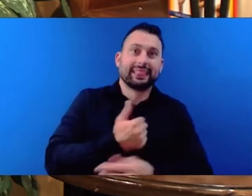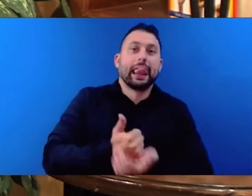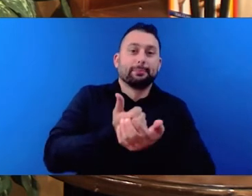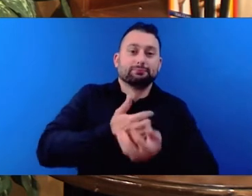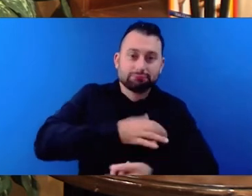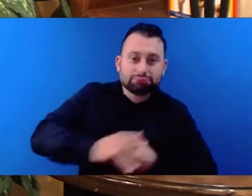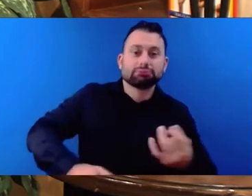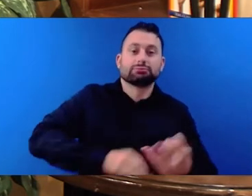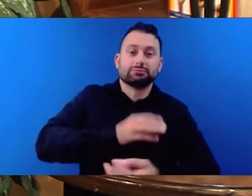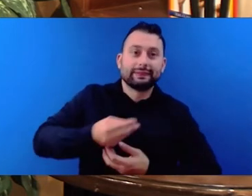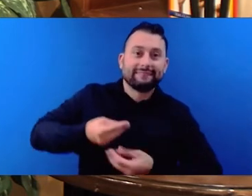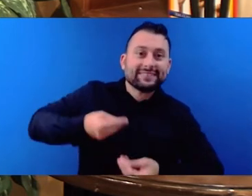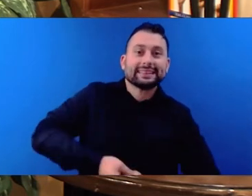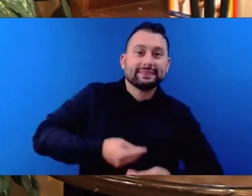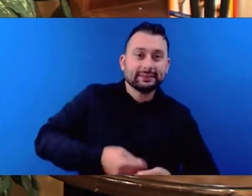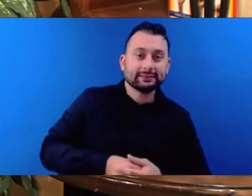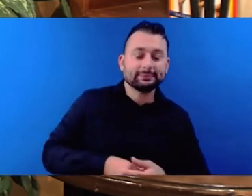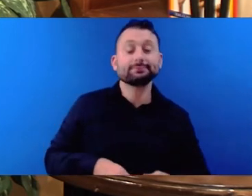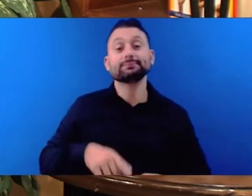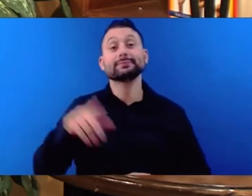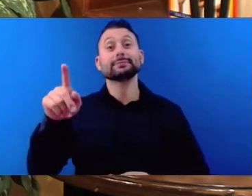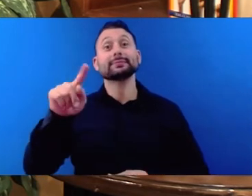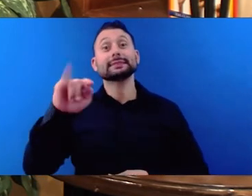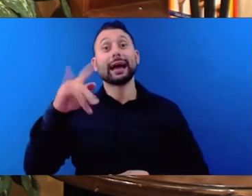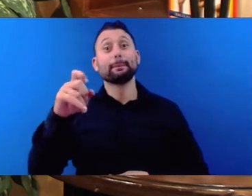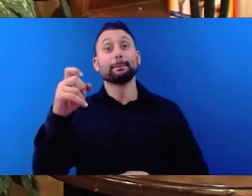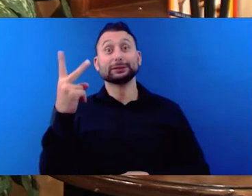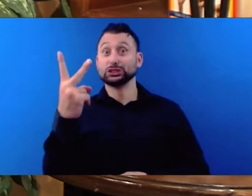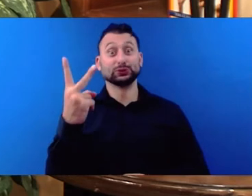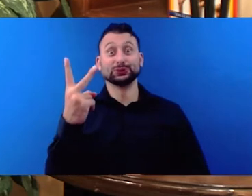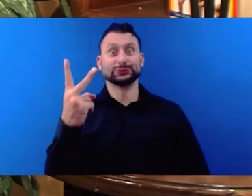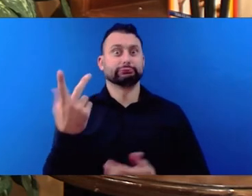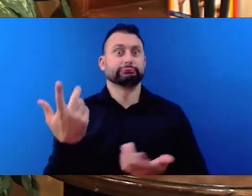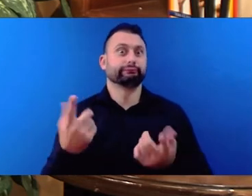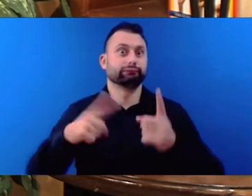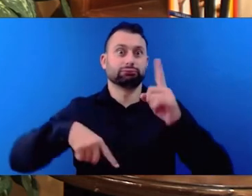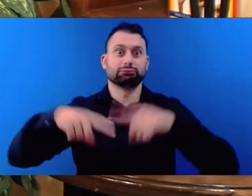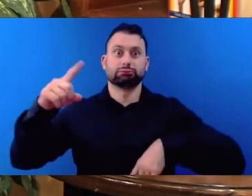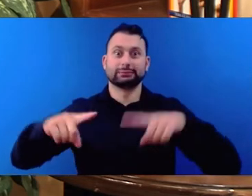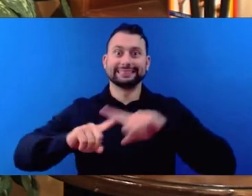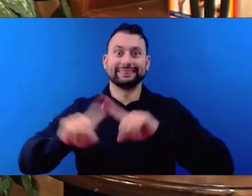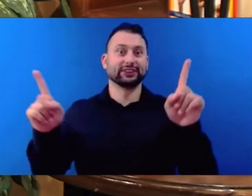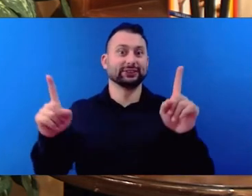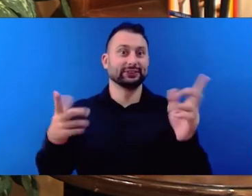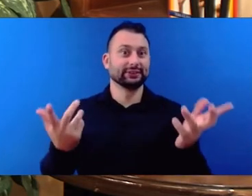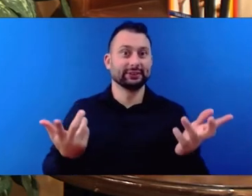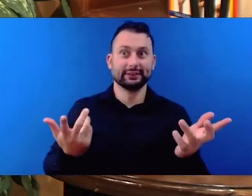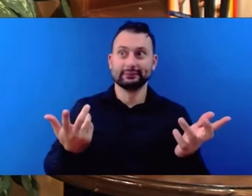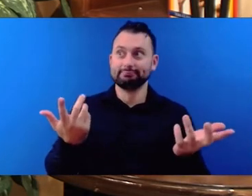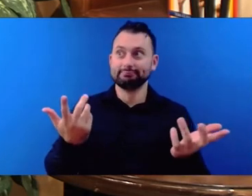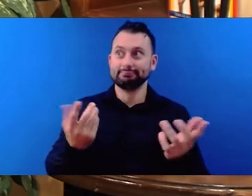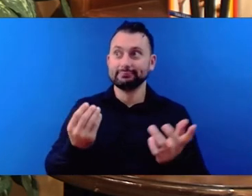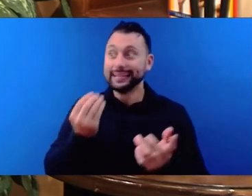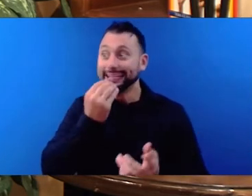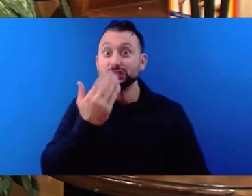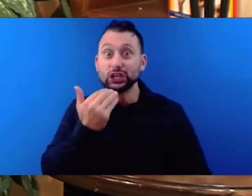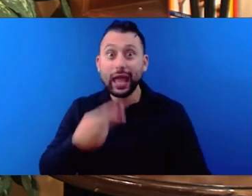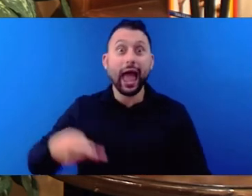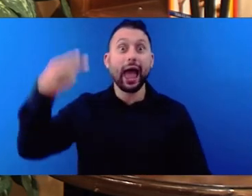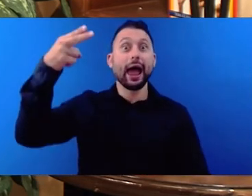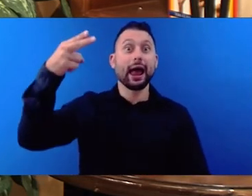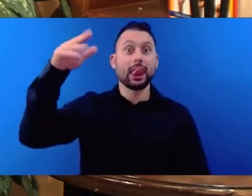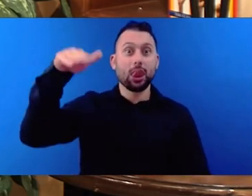on lifestyle modifications with those as well. And if those measures aren't working to help control